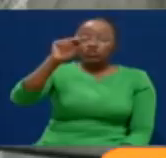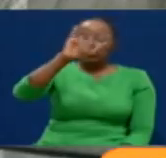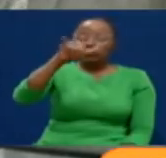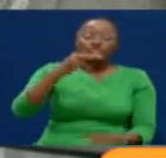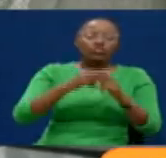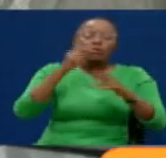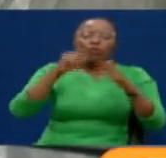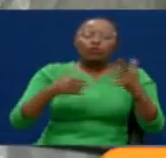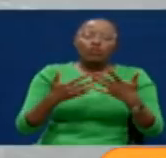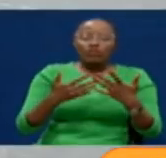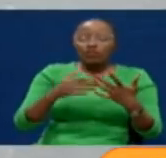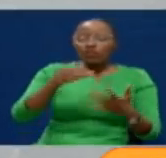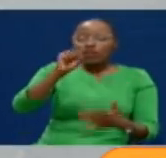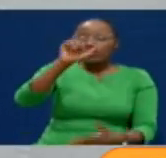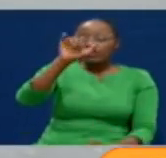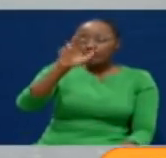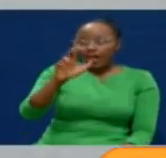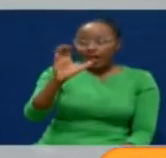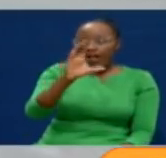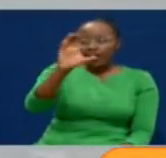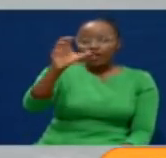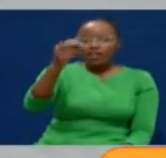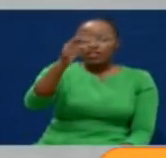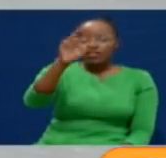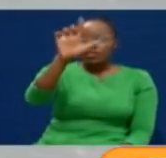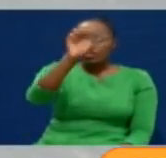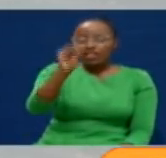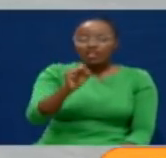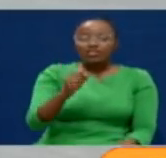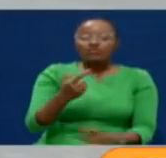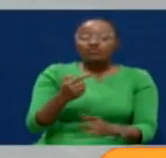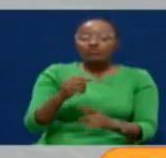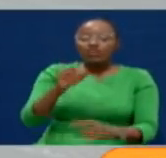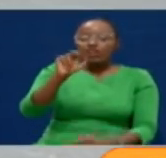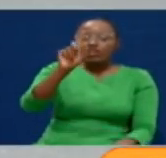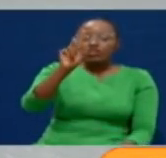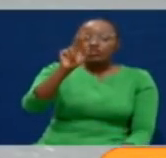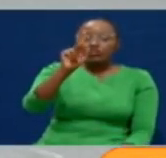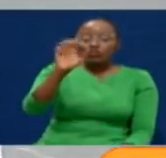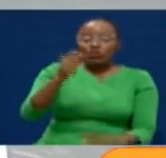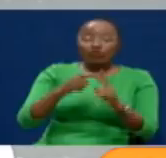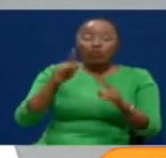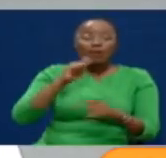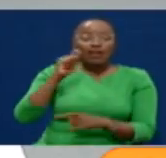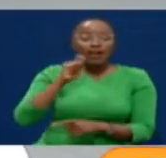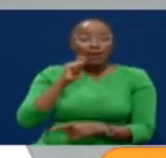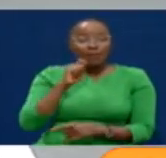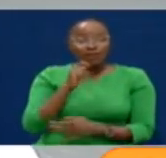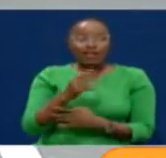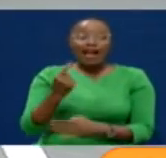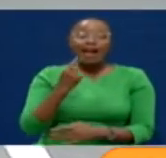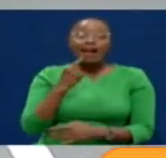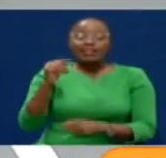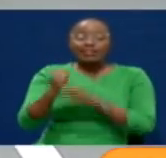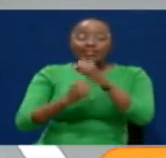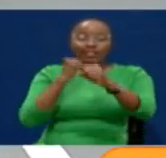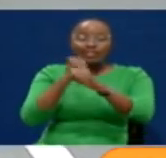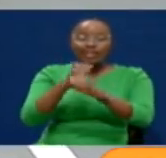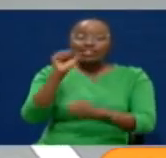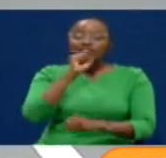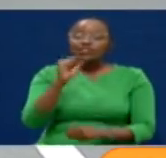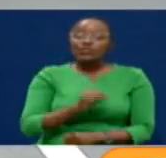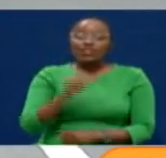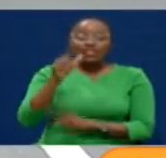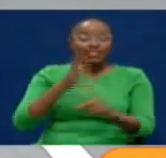as Sir Charles, the Duke of Kabetashire. I tell you, man, 100 years old, what